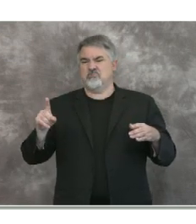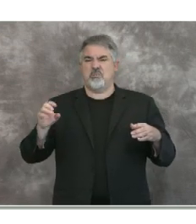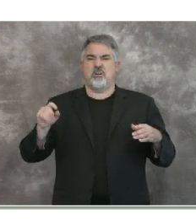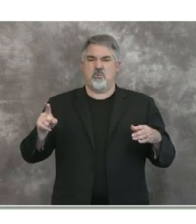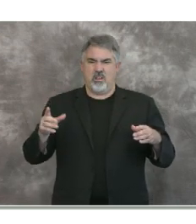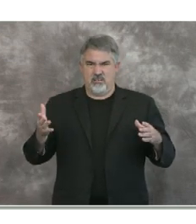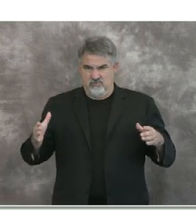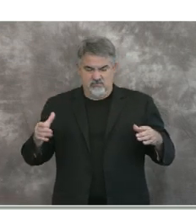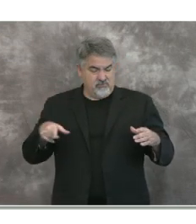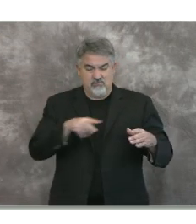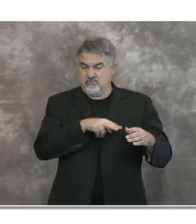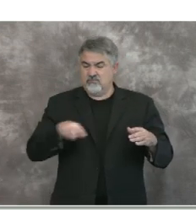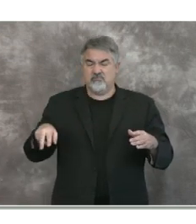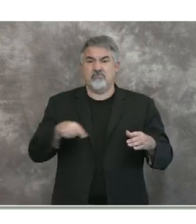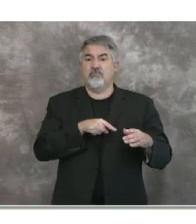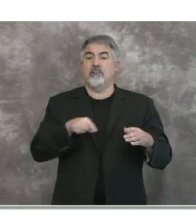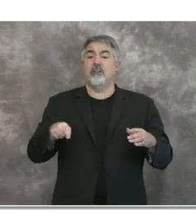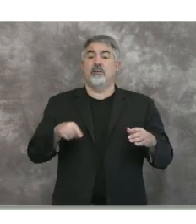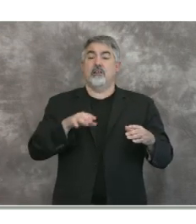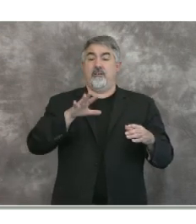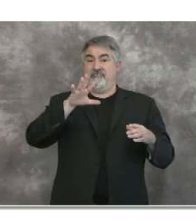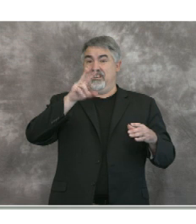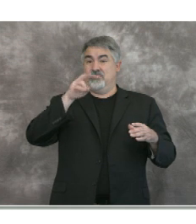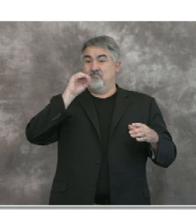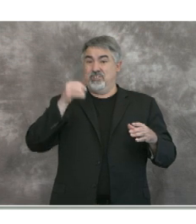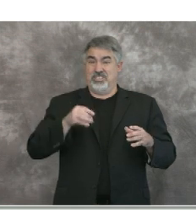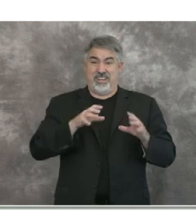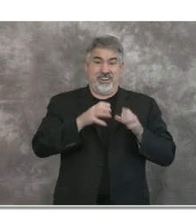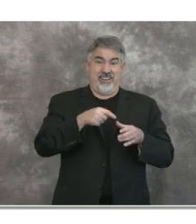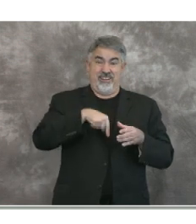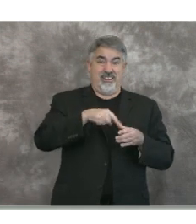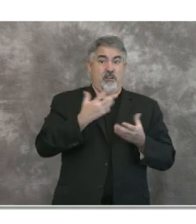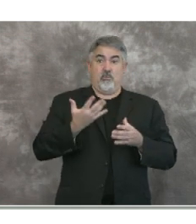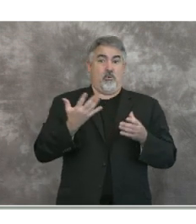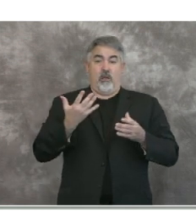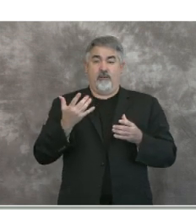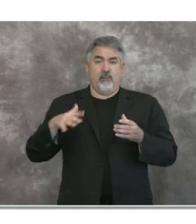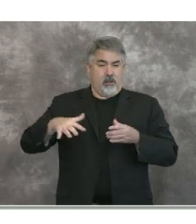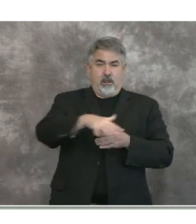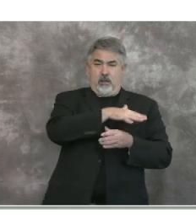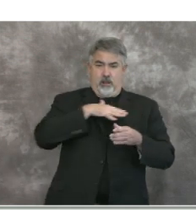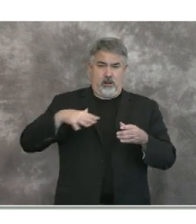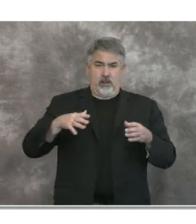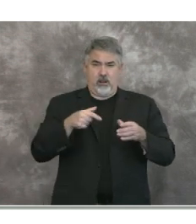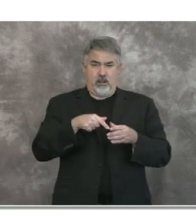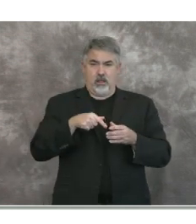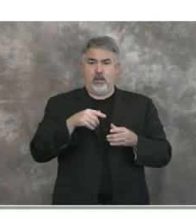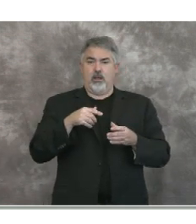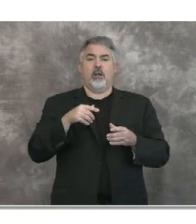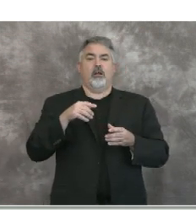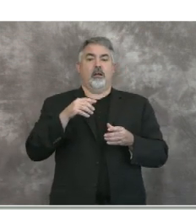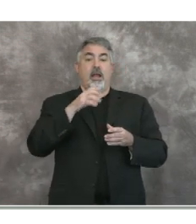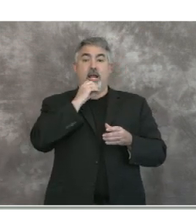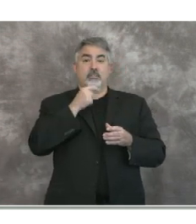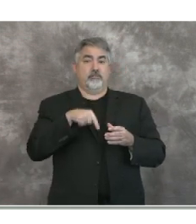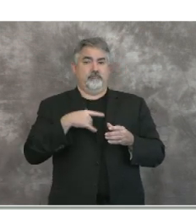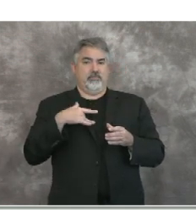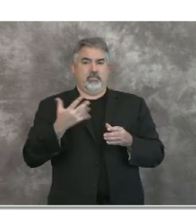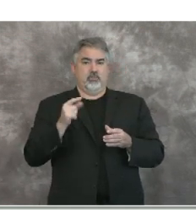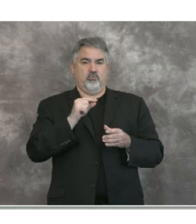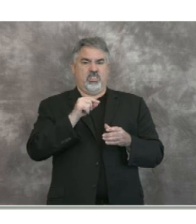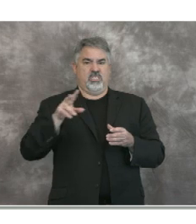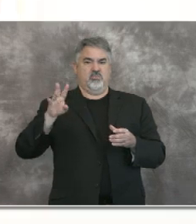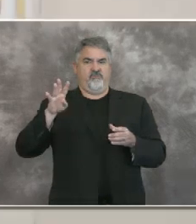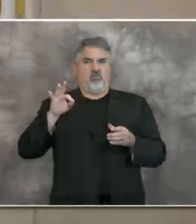age. 52% of all of the cases are between the ages of 20 and 49 years